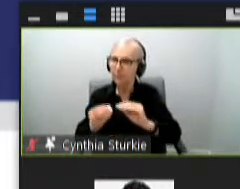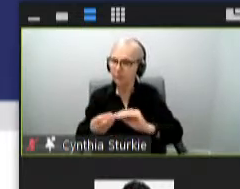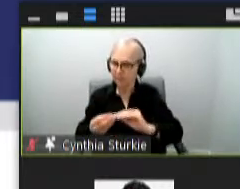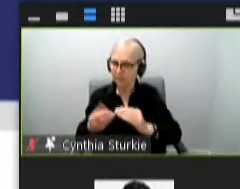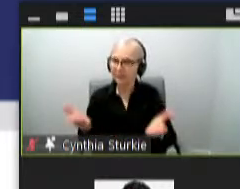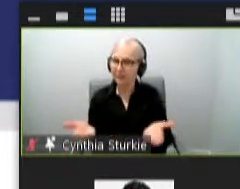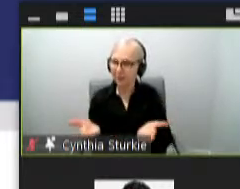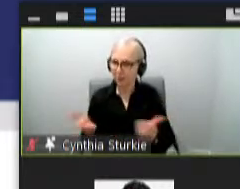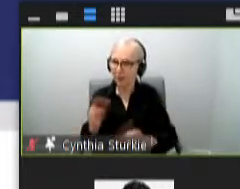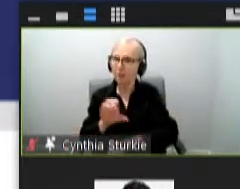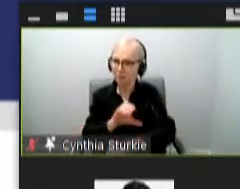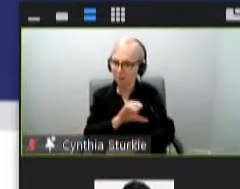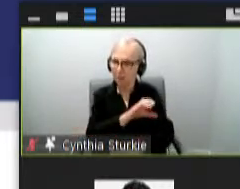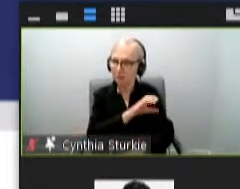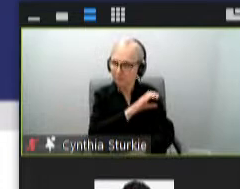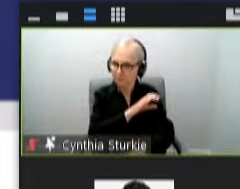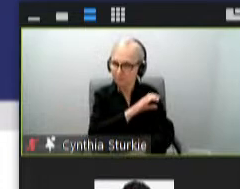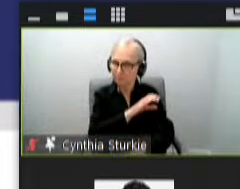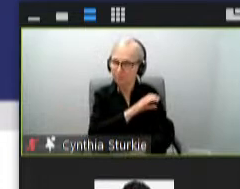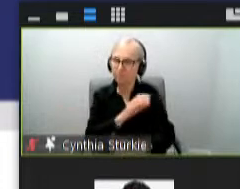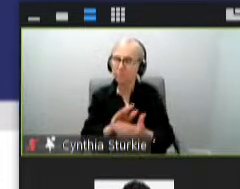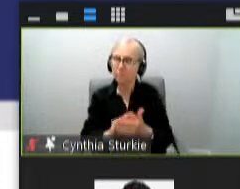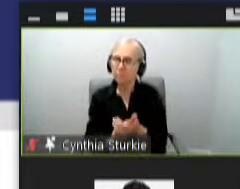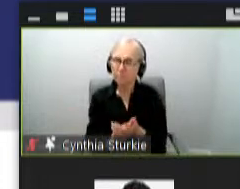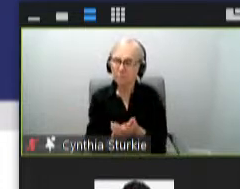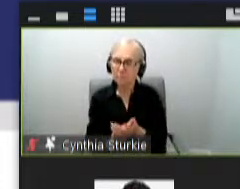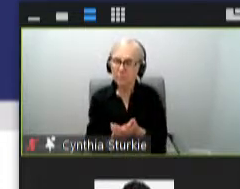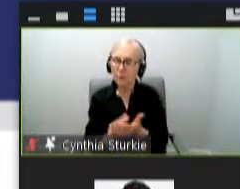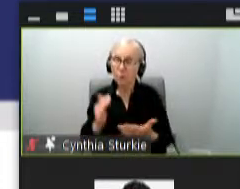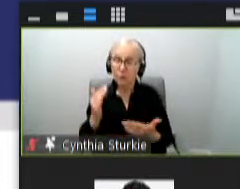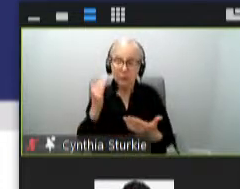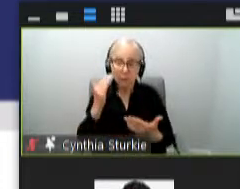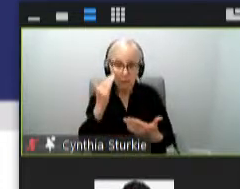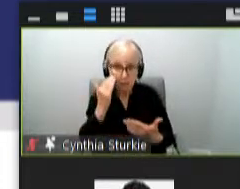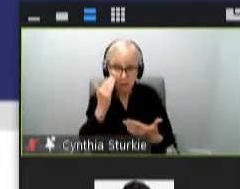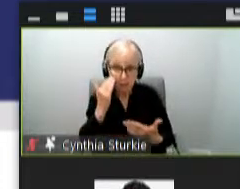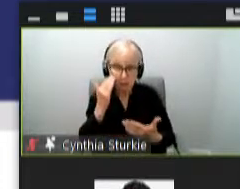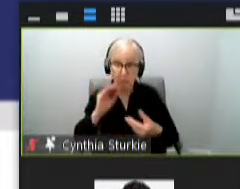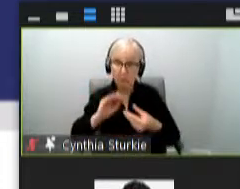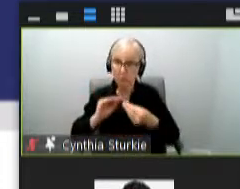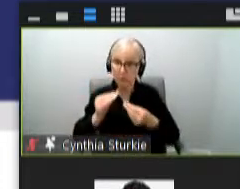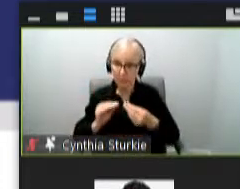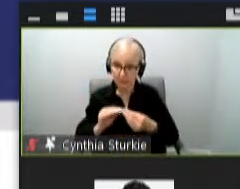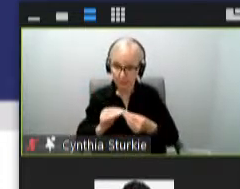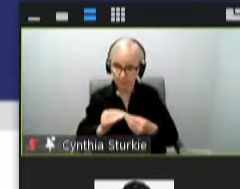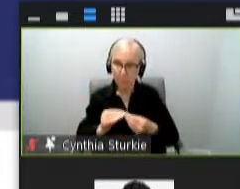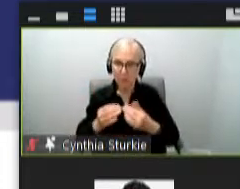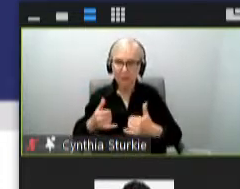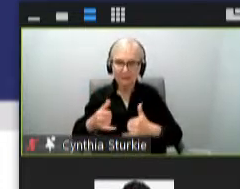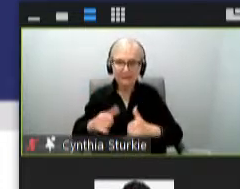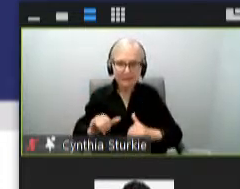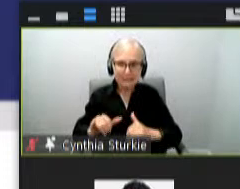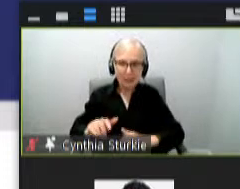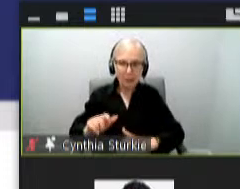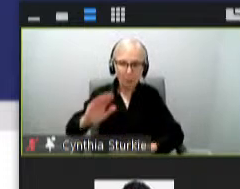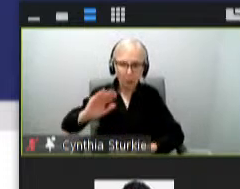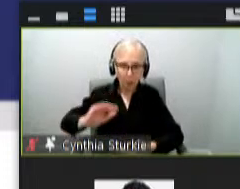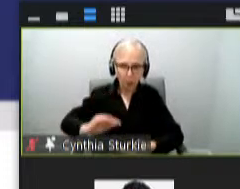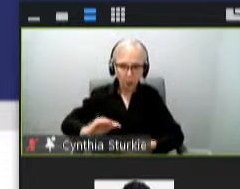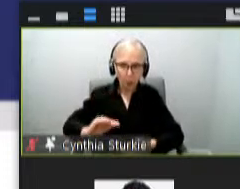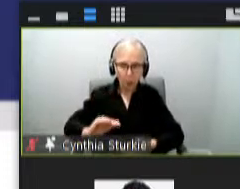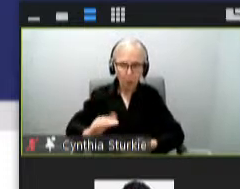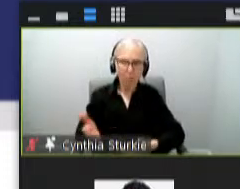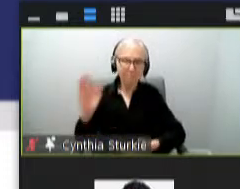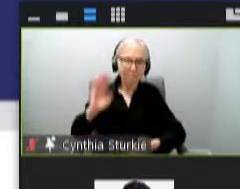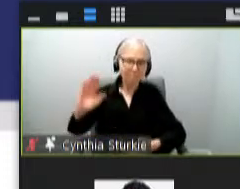right now. To put it in perspective, of course, though, we know that the numbers continue to be relatively low compared to what we've seen in